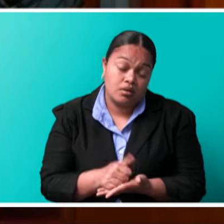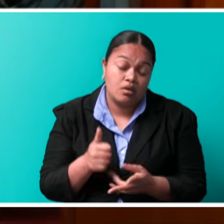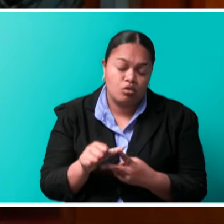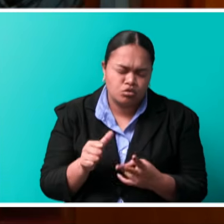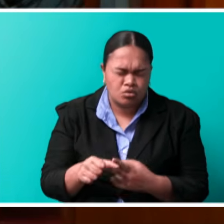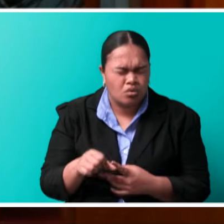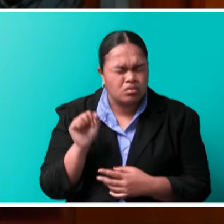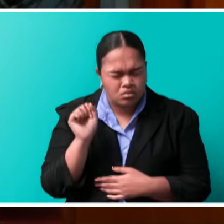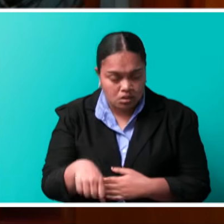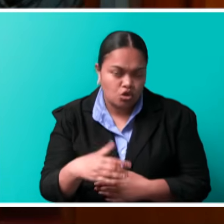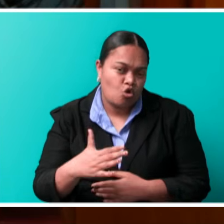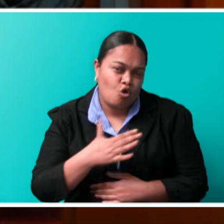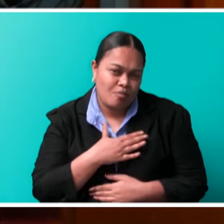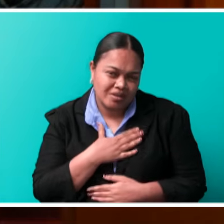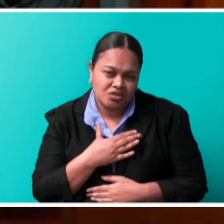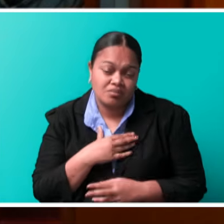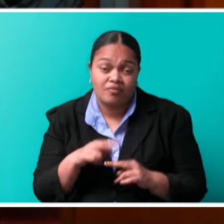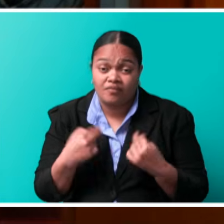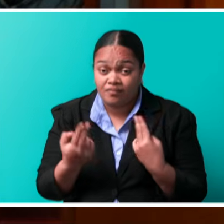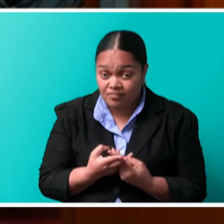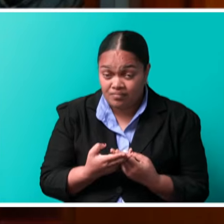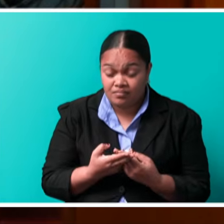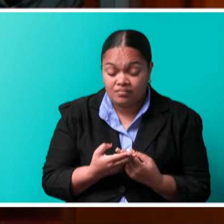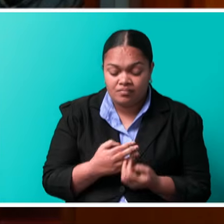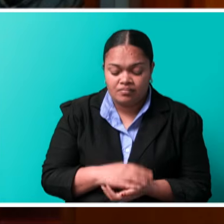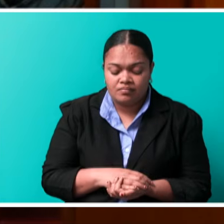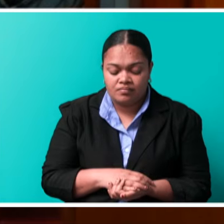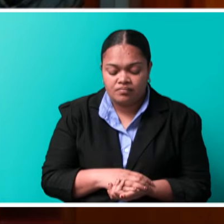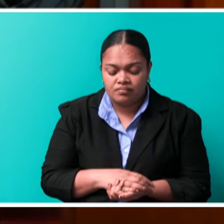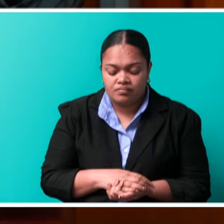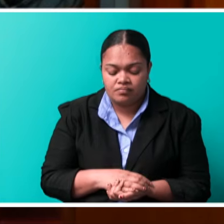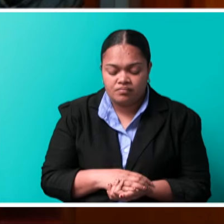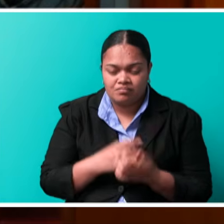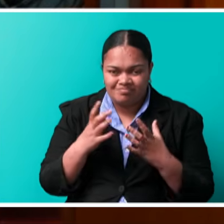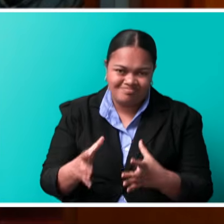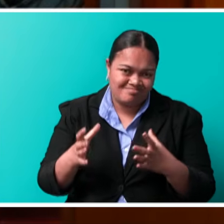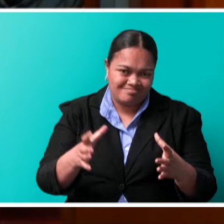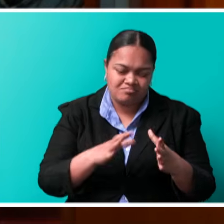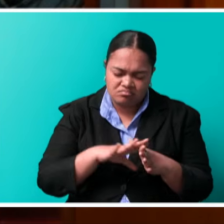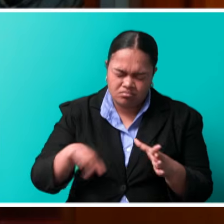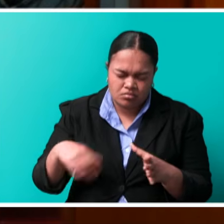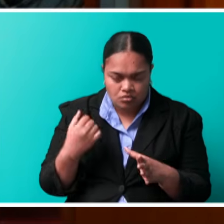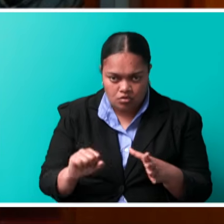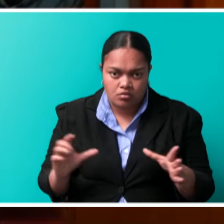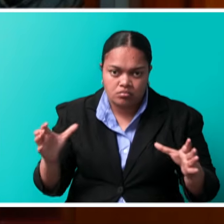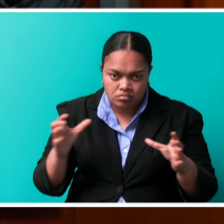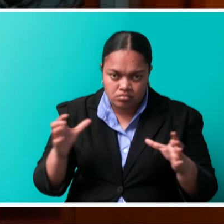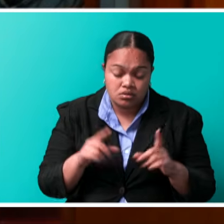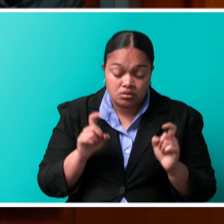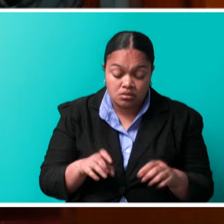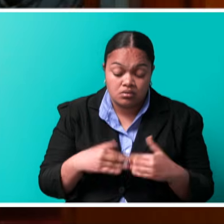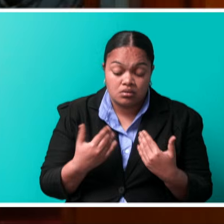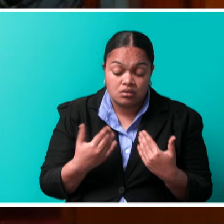compassionate, because families should not face global shocks alone. It is for growth, because jobs and